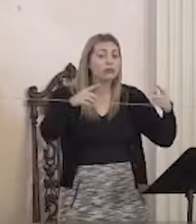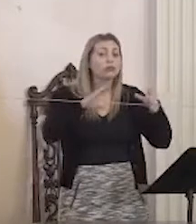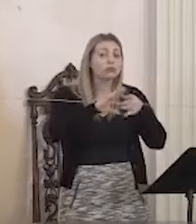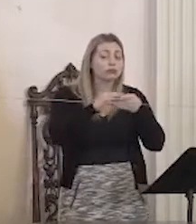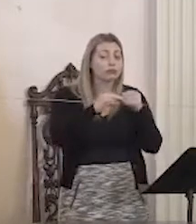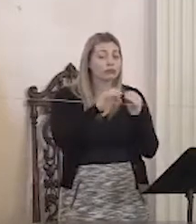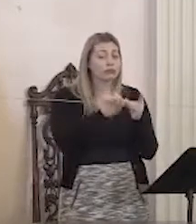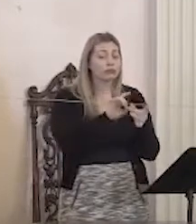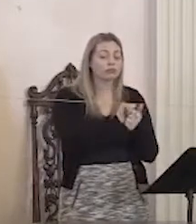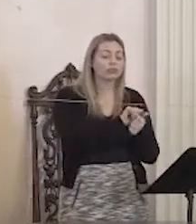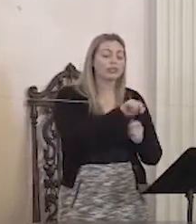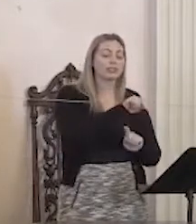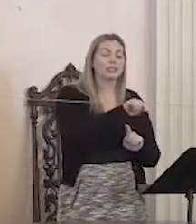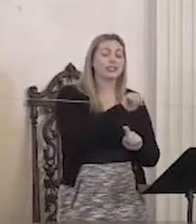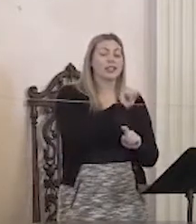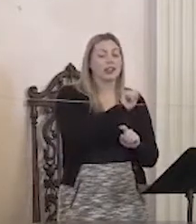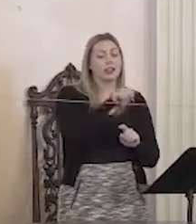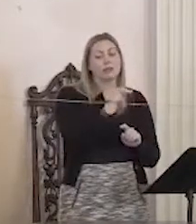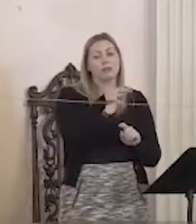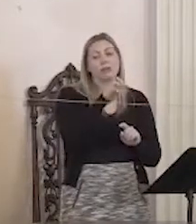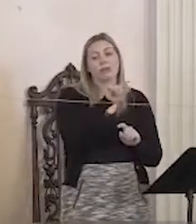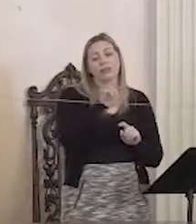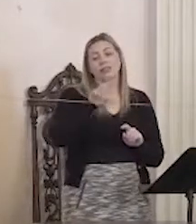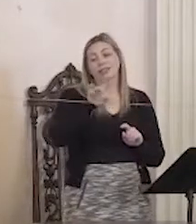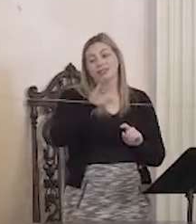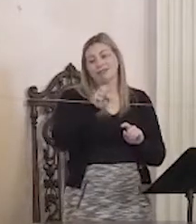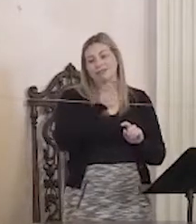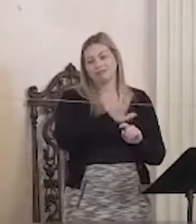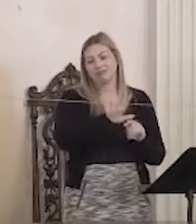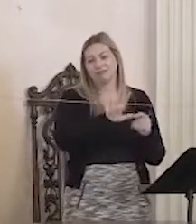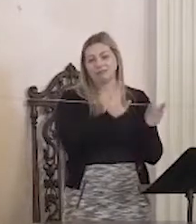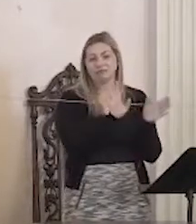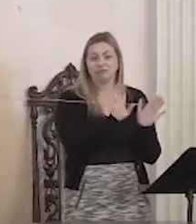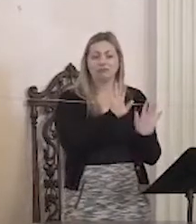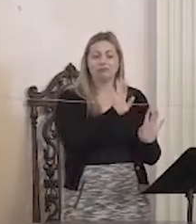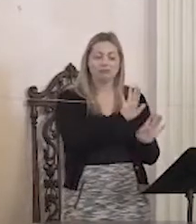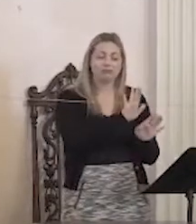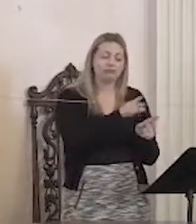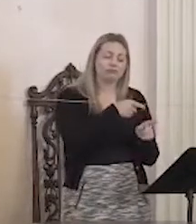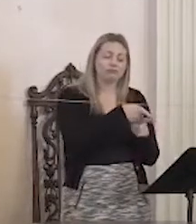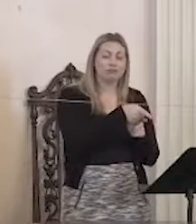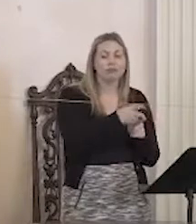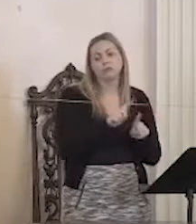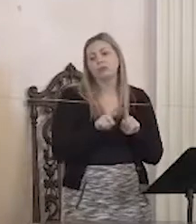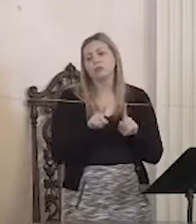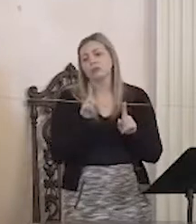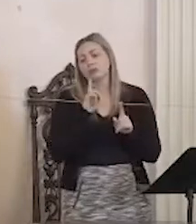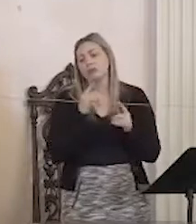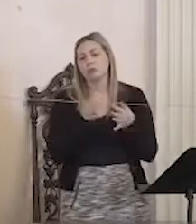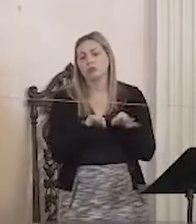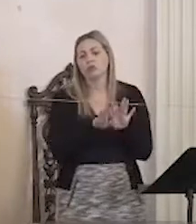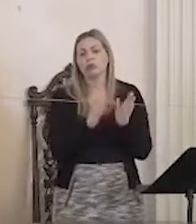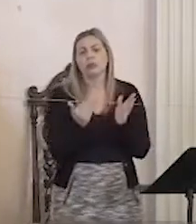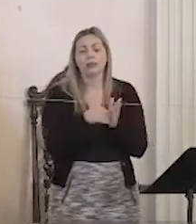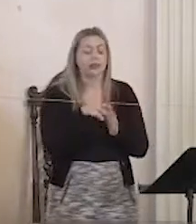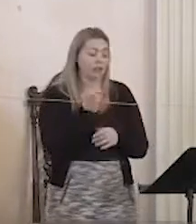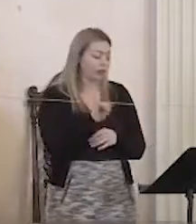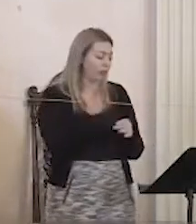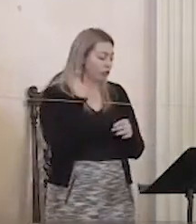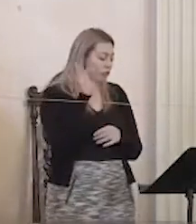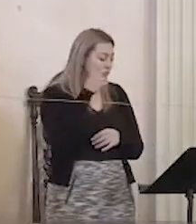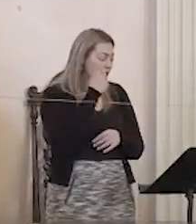A. Powell Davies' ministry, but they bear repeating. One is his sermon on November